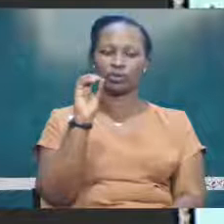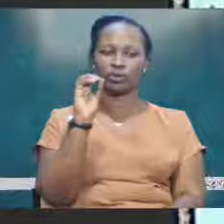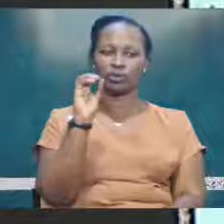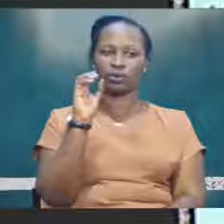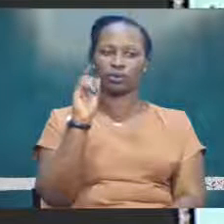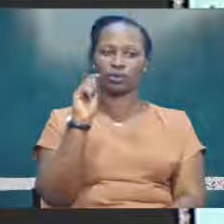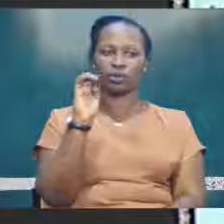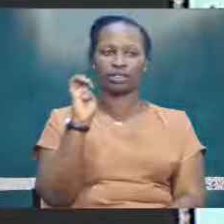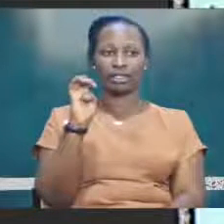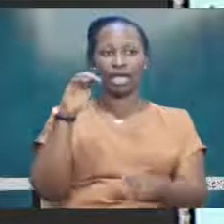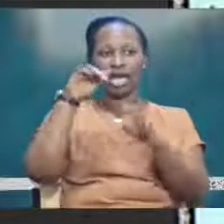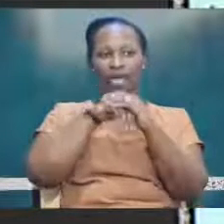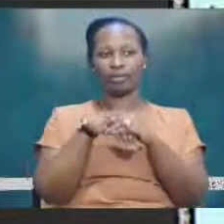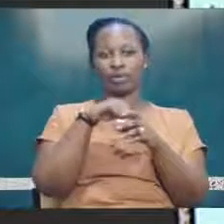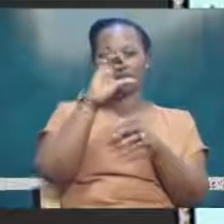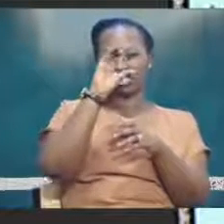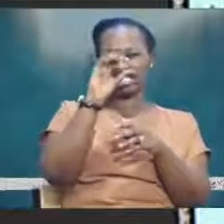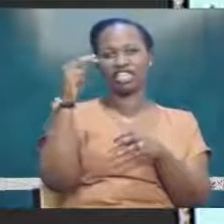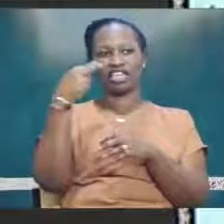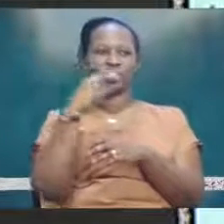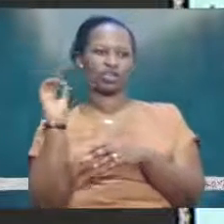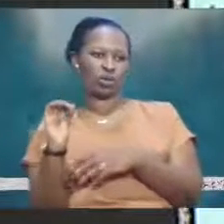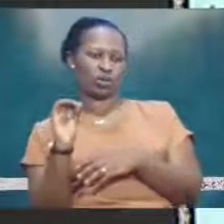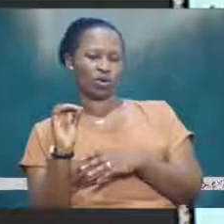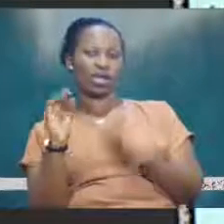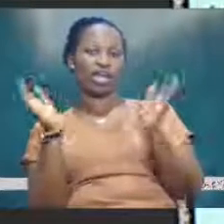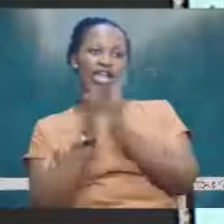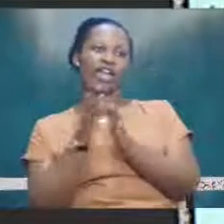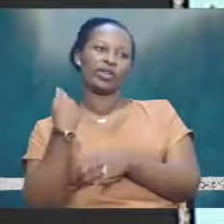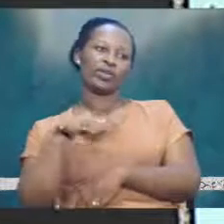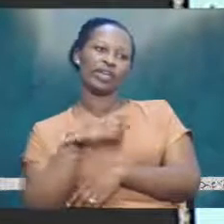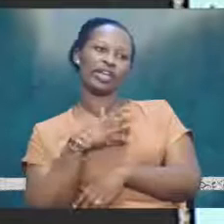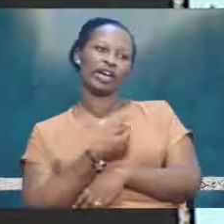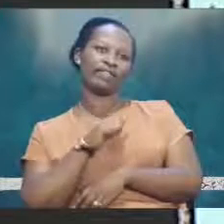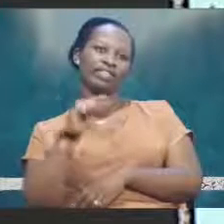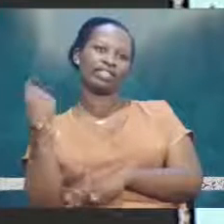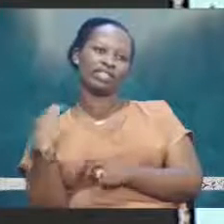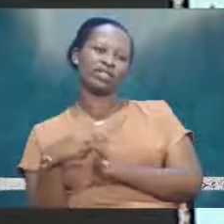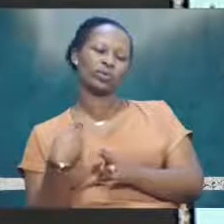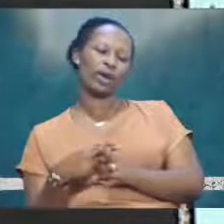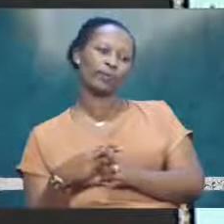and oxygen. Then we also have what we call